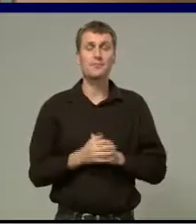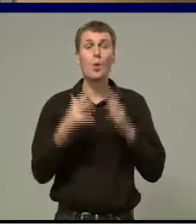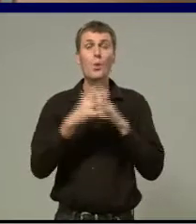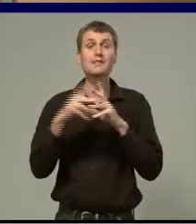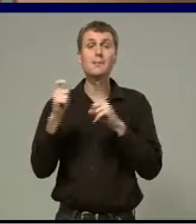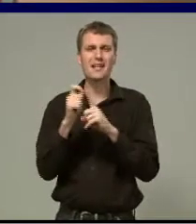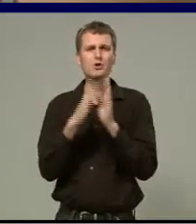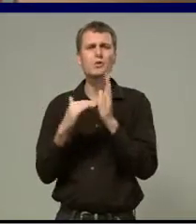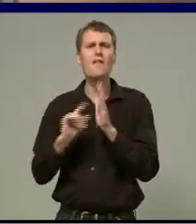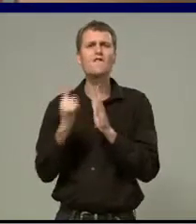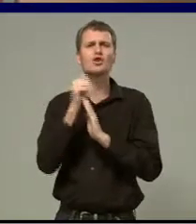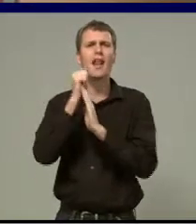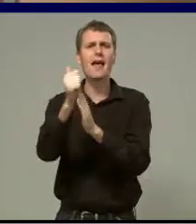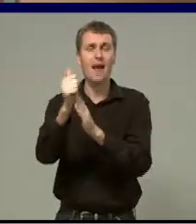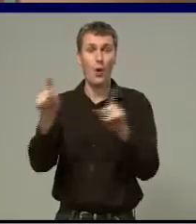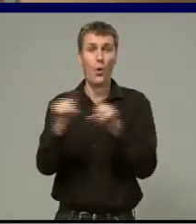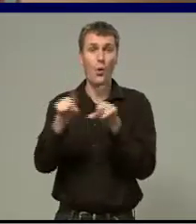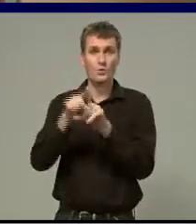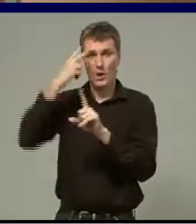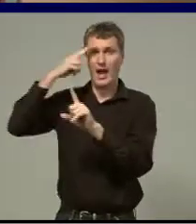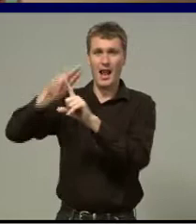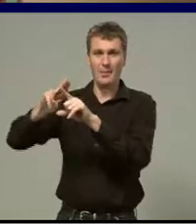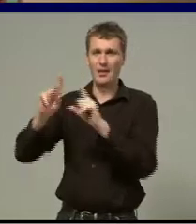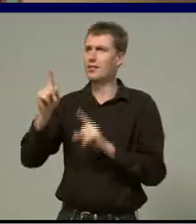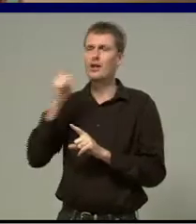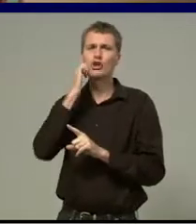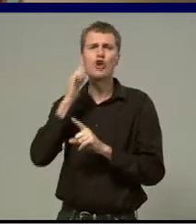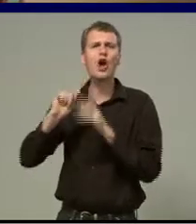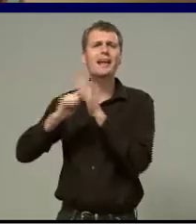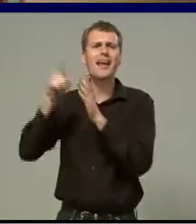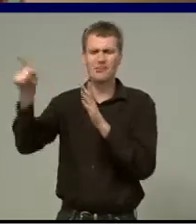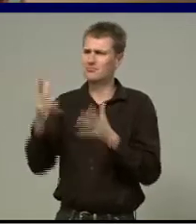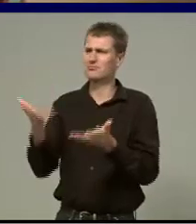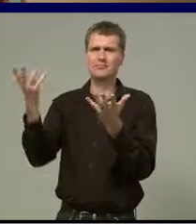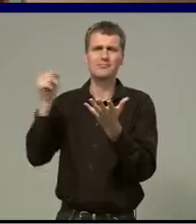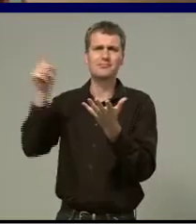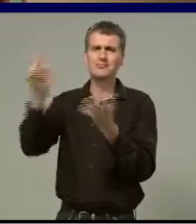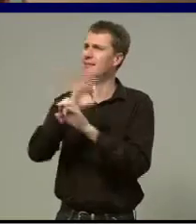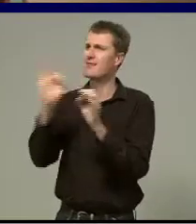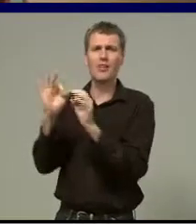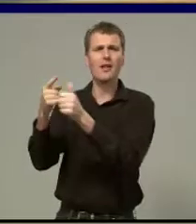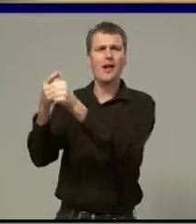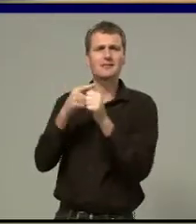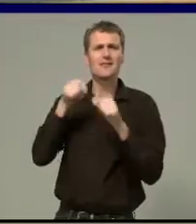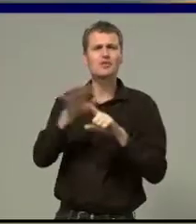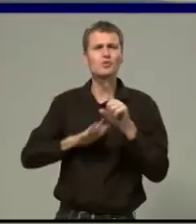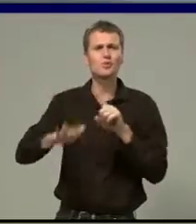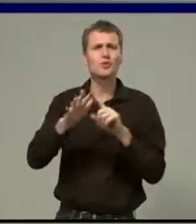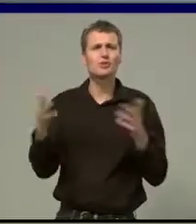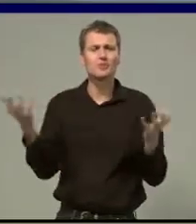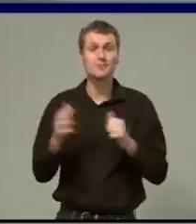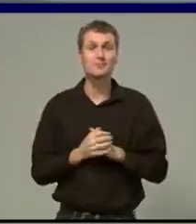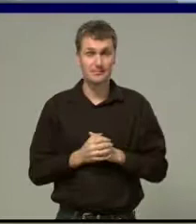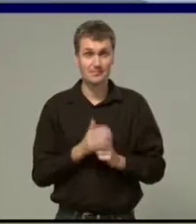also come out labelling the Minister of Tourism, Prime Minister John Key, as a phony for going missing on this occasion. With their